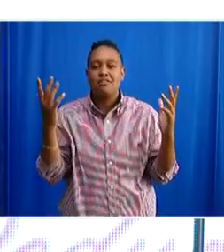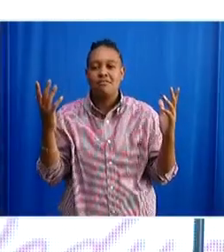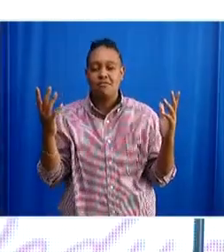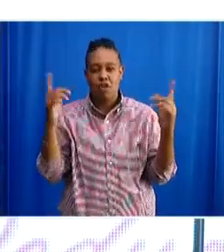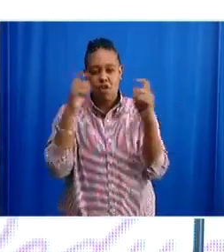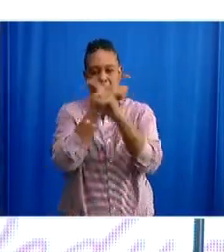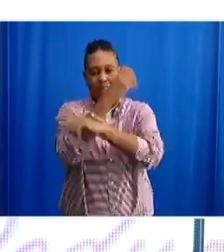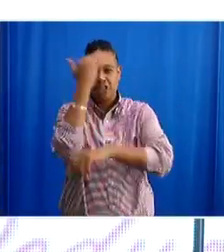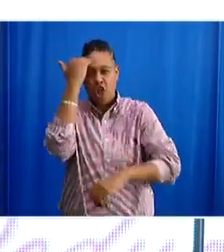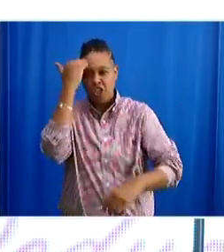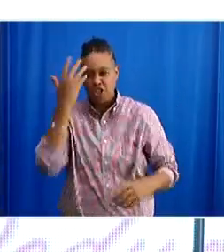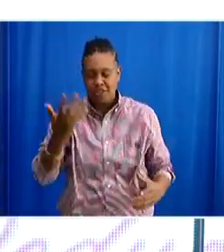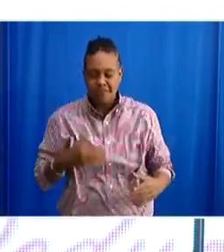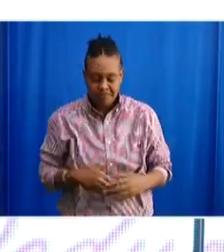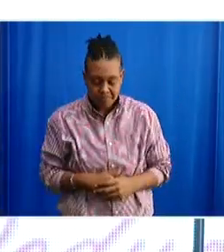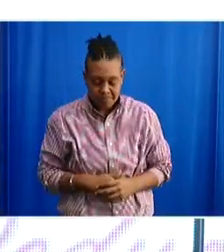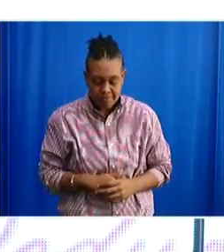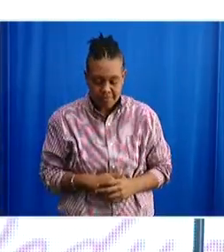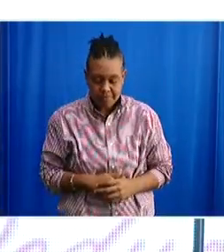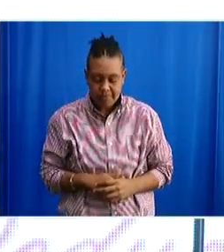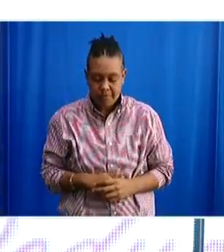knowledge.